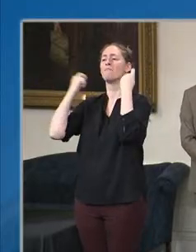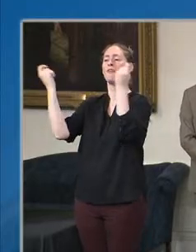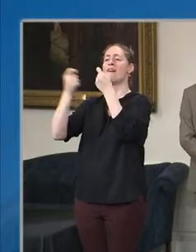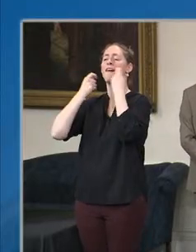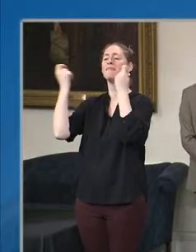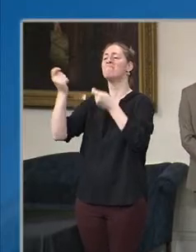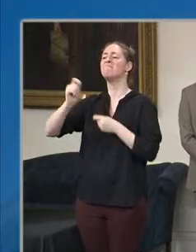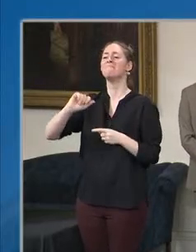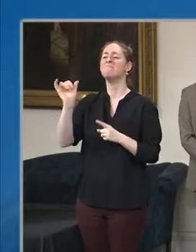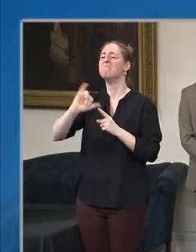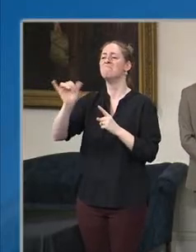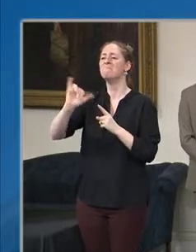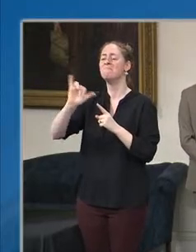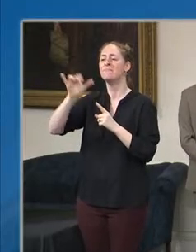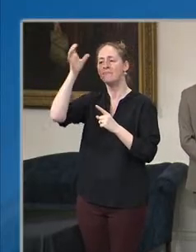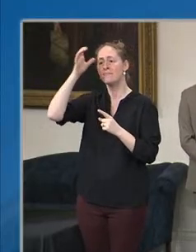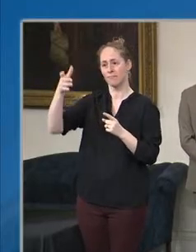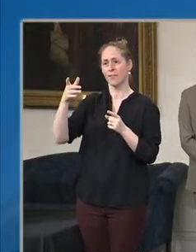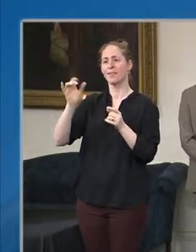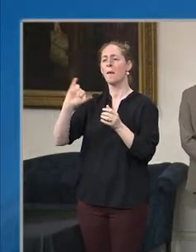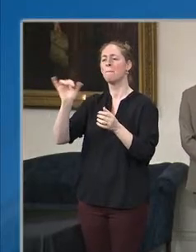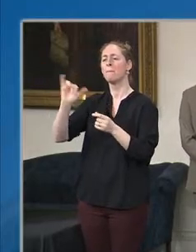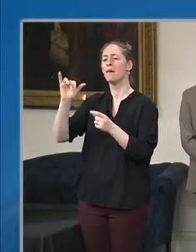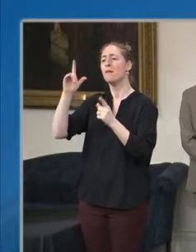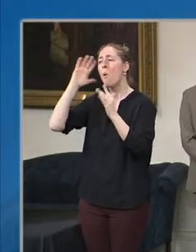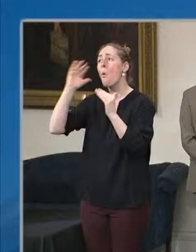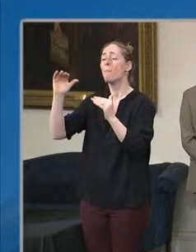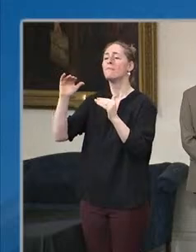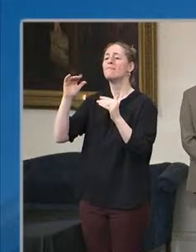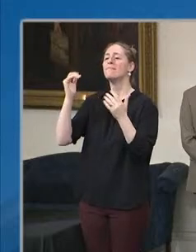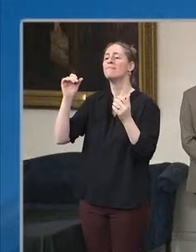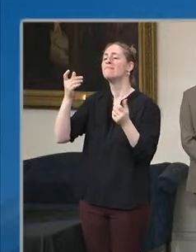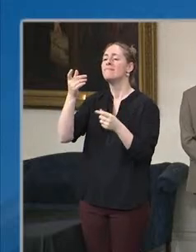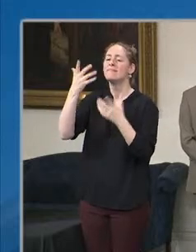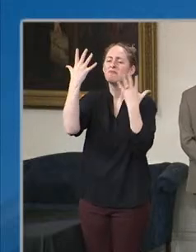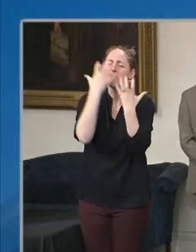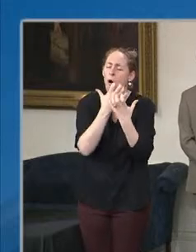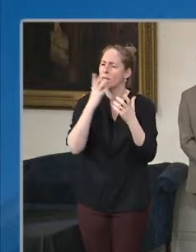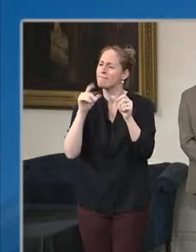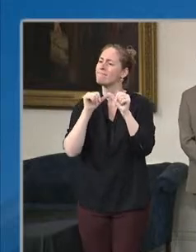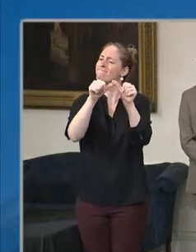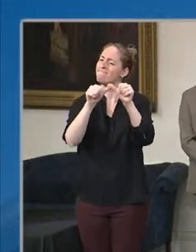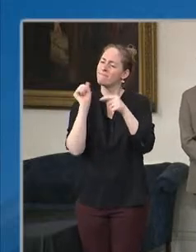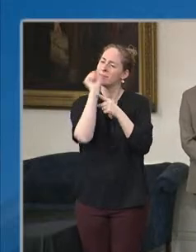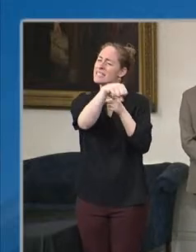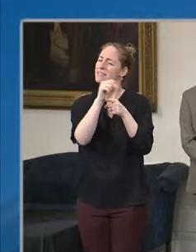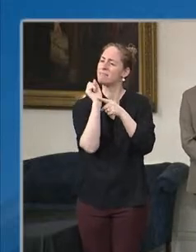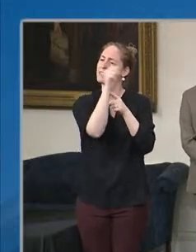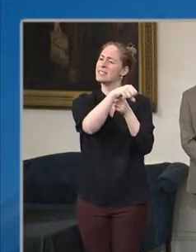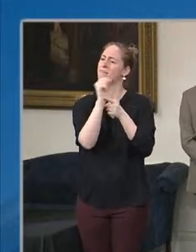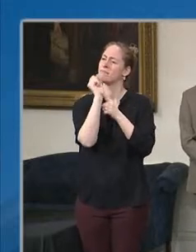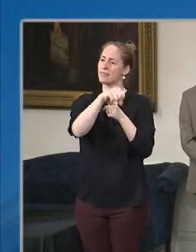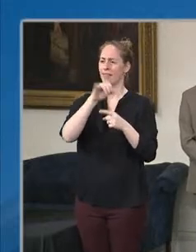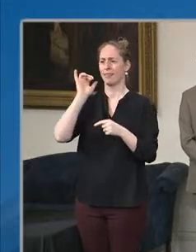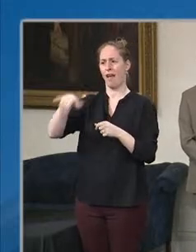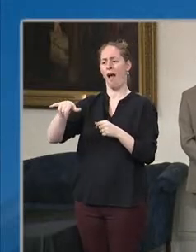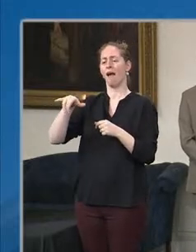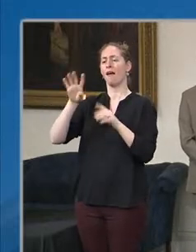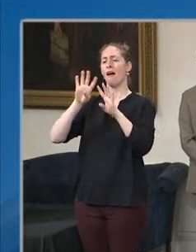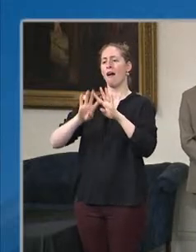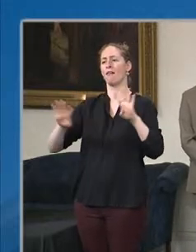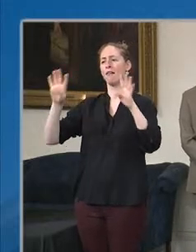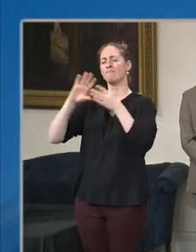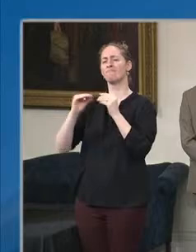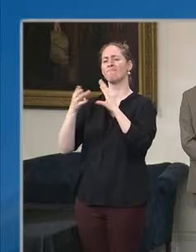fear and light over darkness. And I think it's a powerful message for all of us,